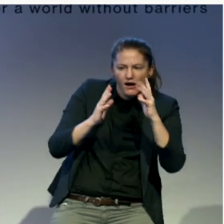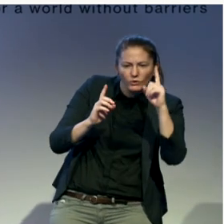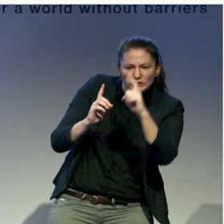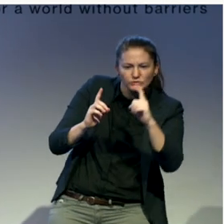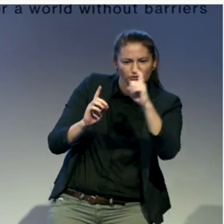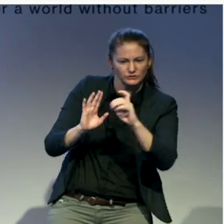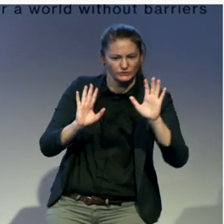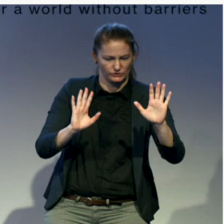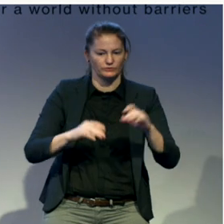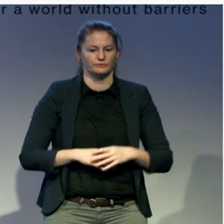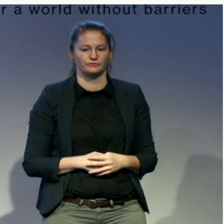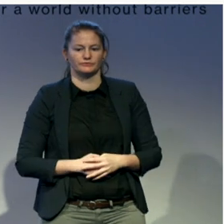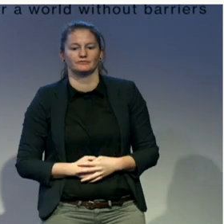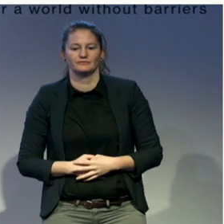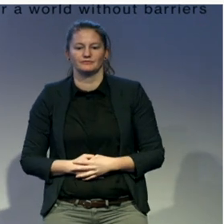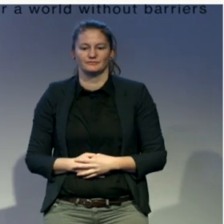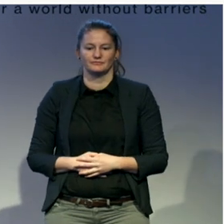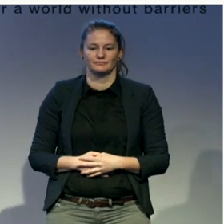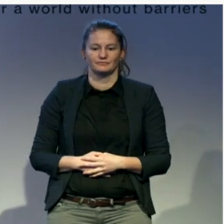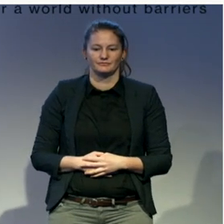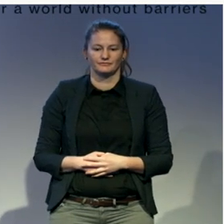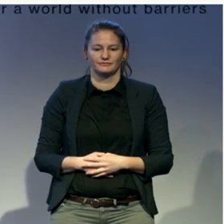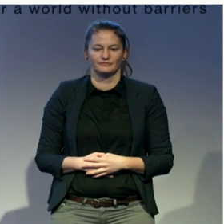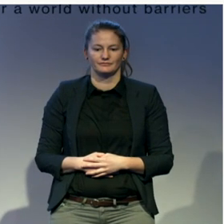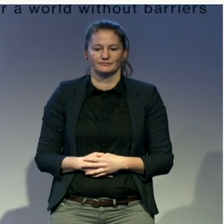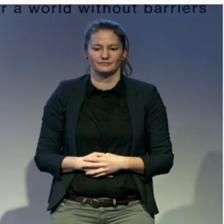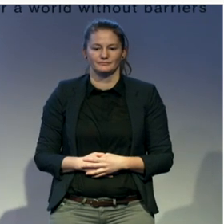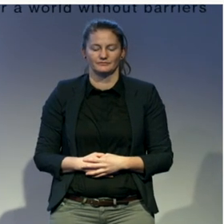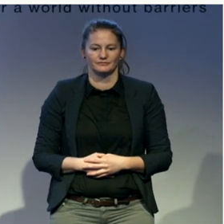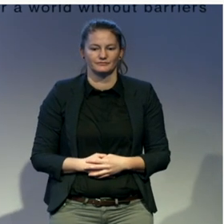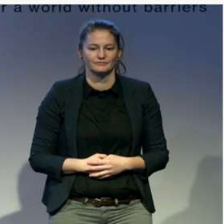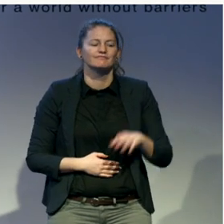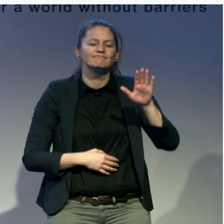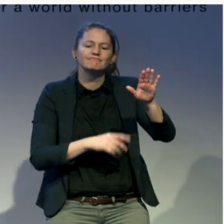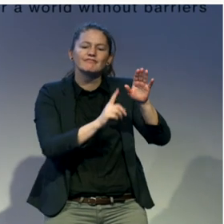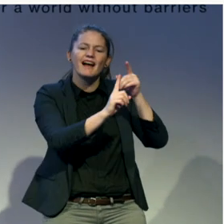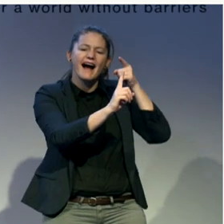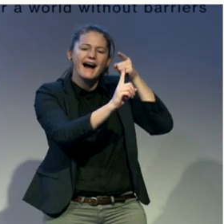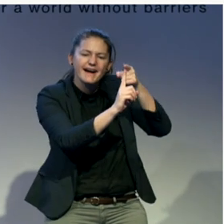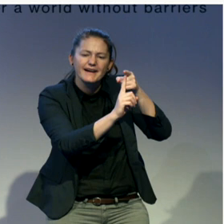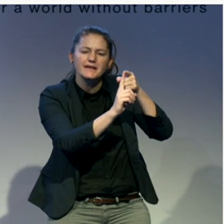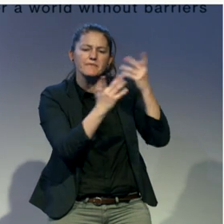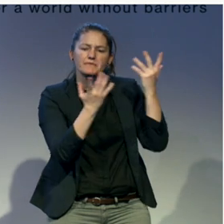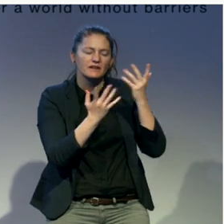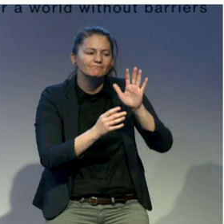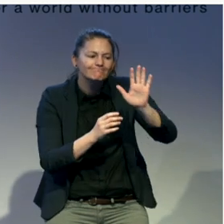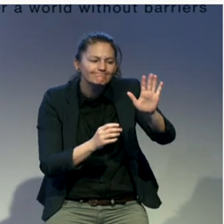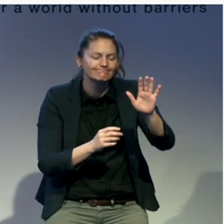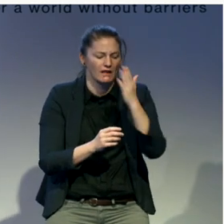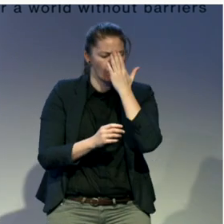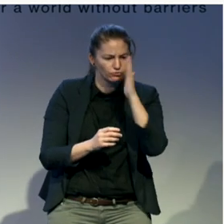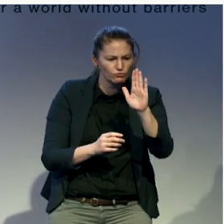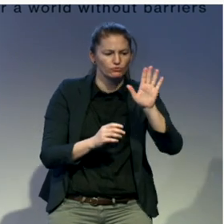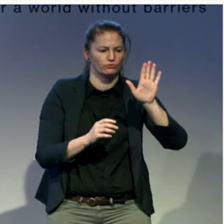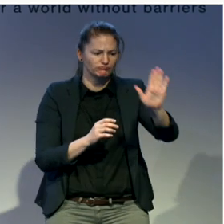professionals that address the mental health services in our services, but it can